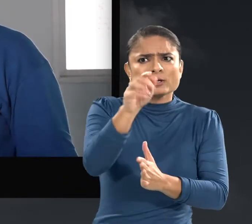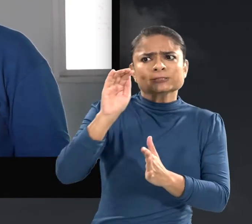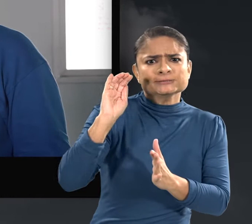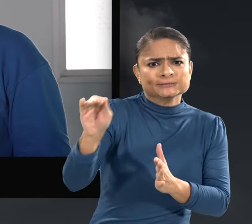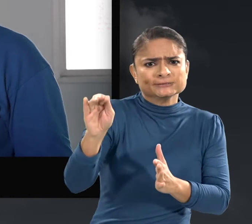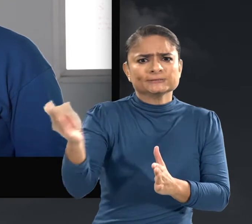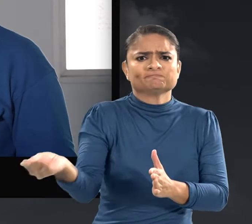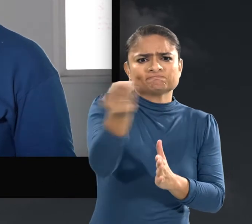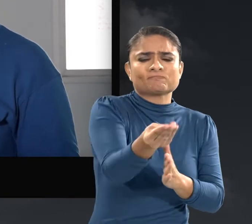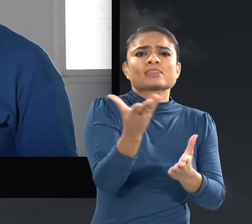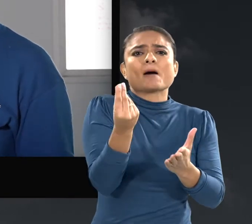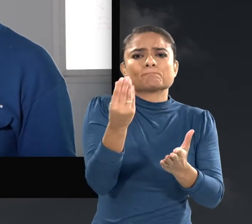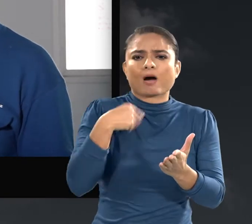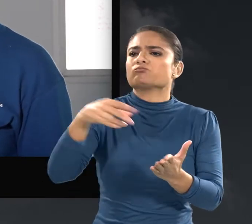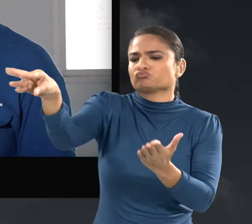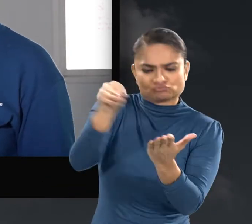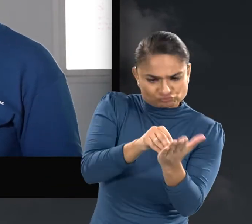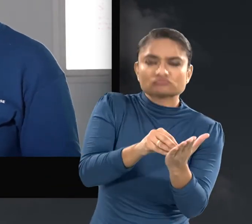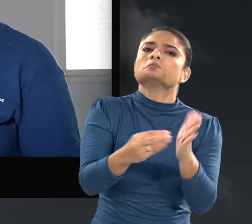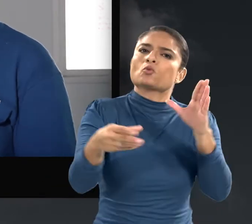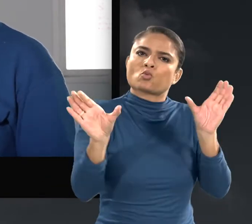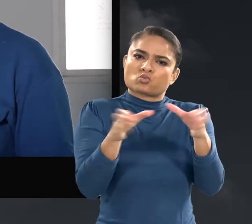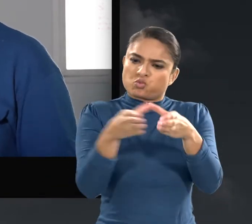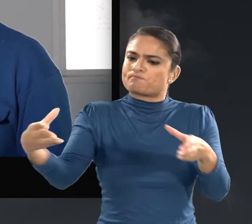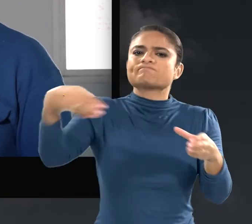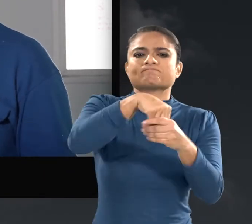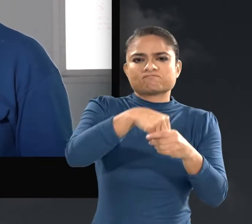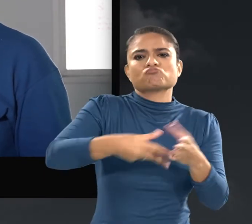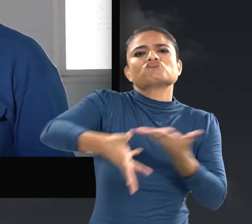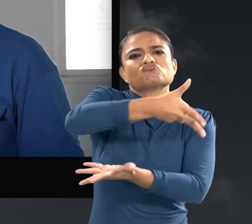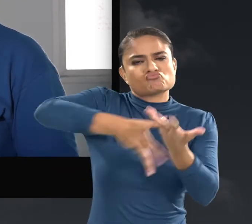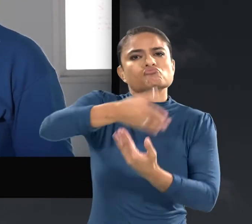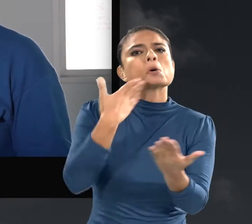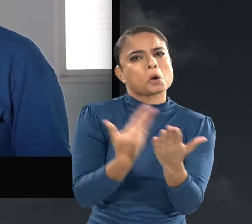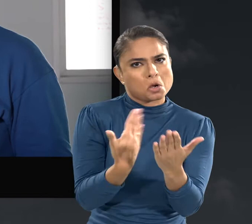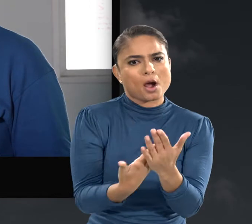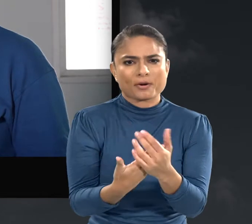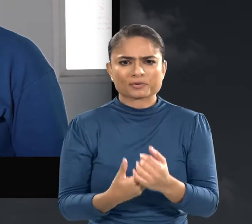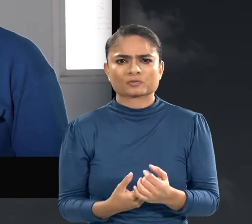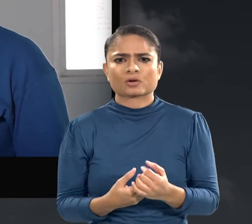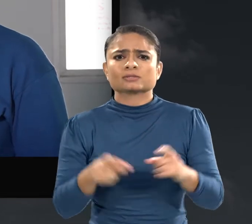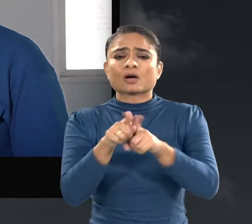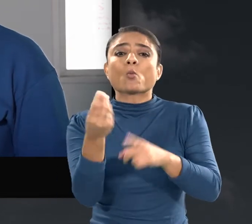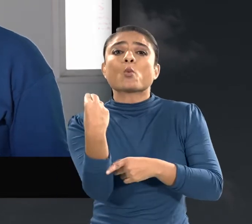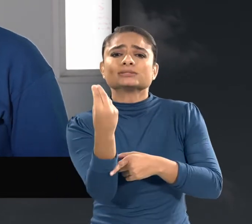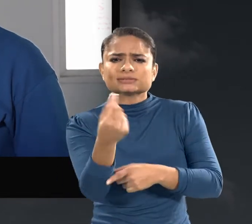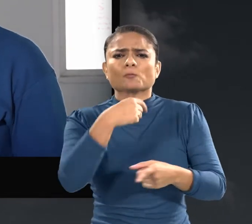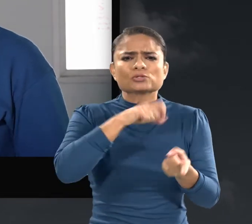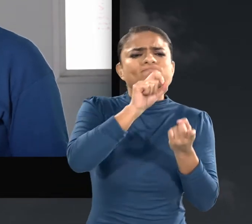disabled child, then I take the number and then we contact the group, then we